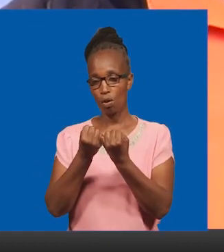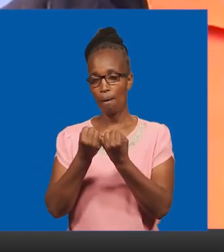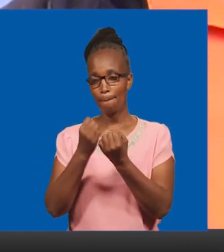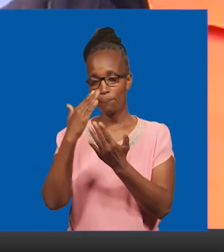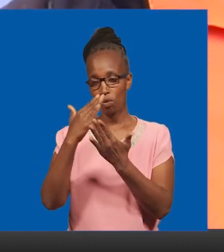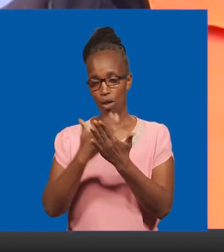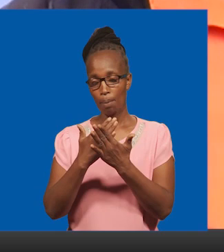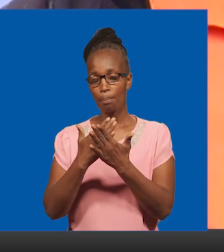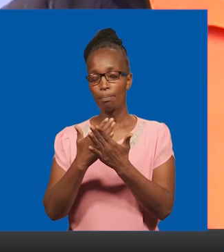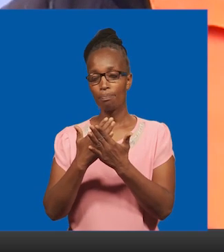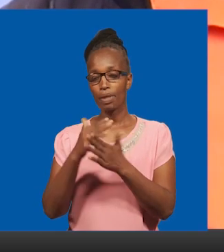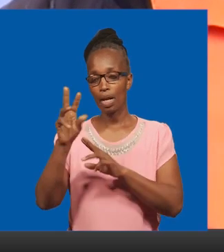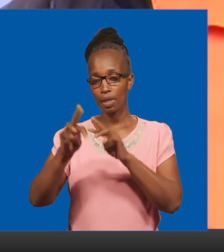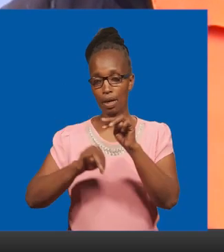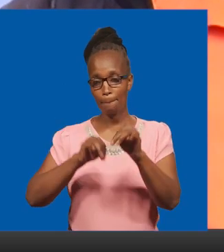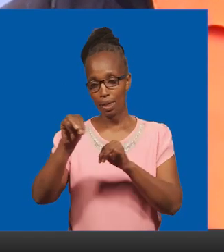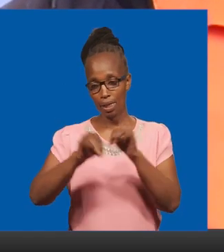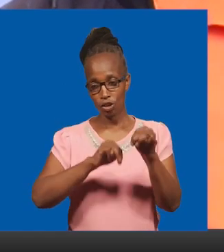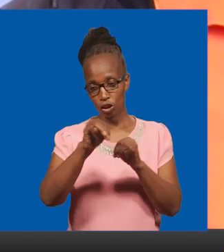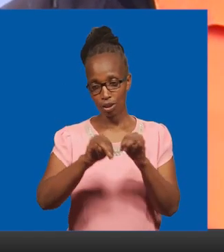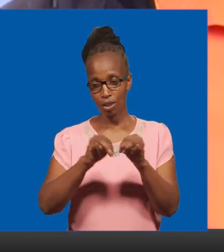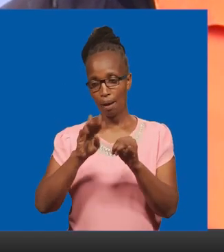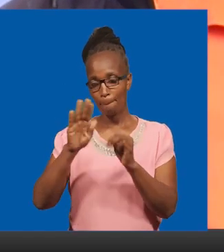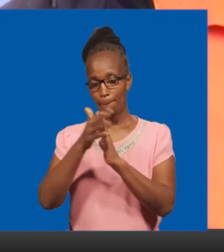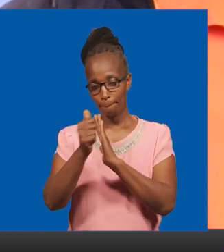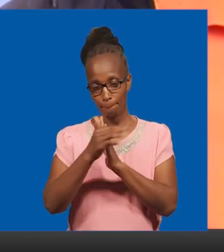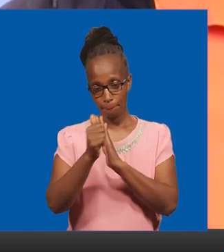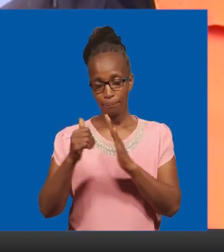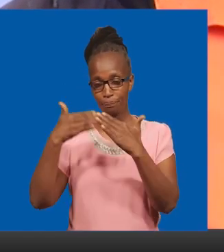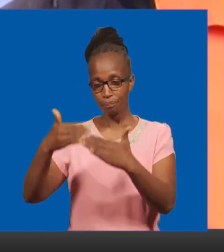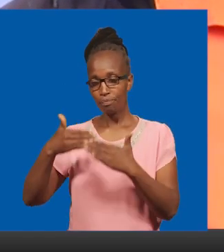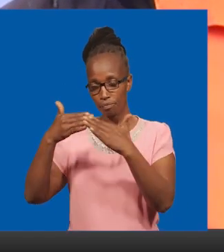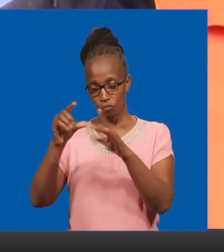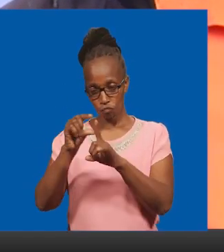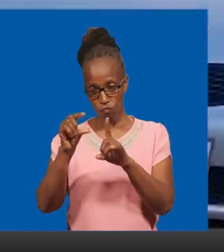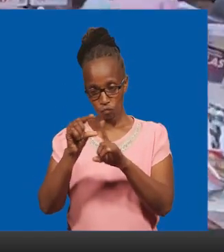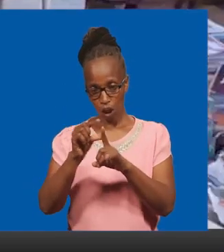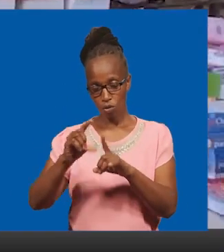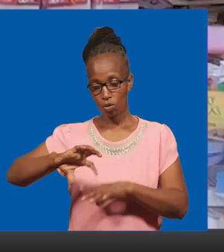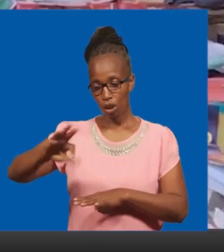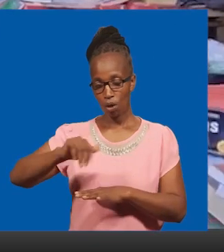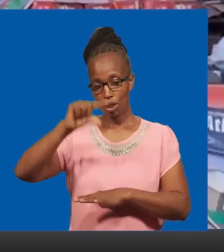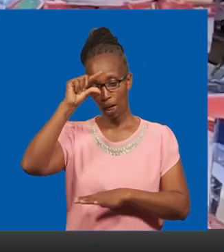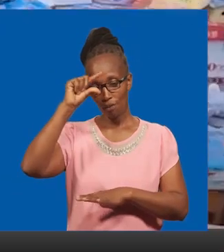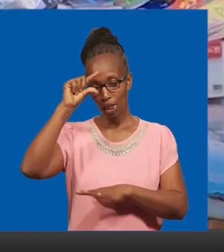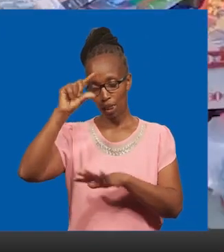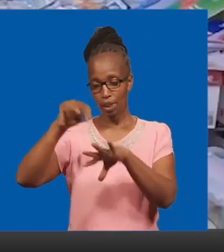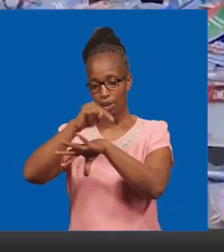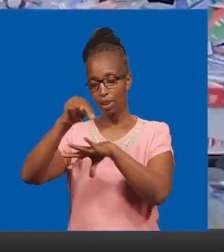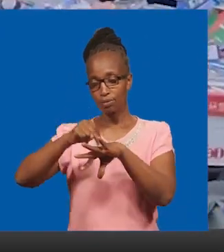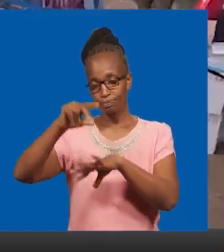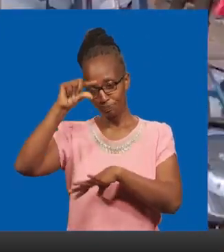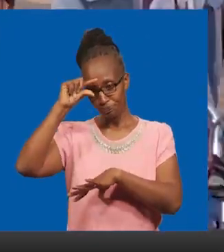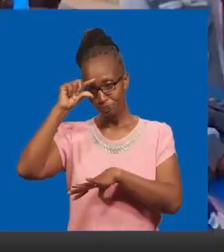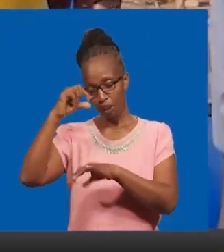entrepreneurs, social media managers, and users to monetize their skills. Alitoa wito kwa serikali ya kaunti na